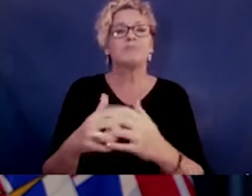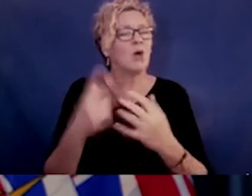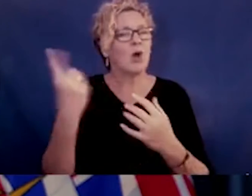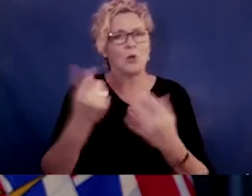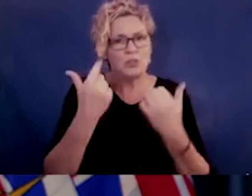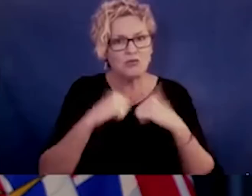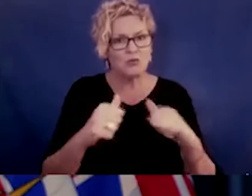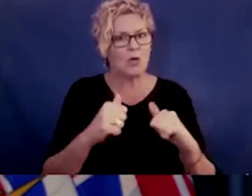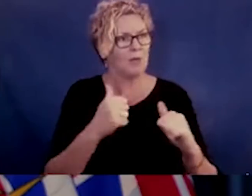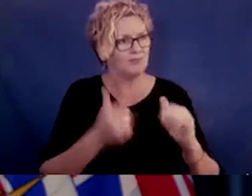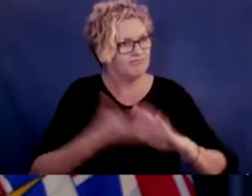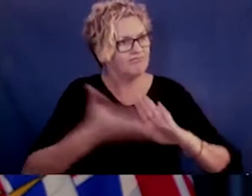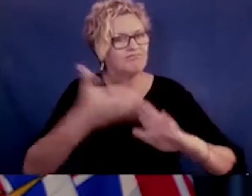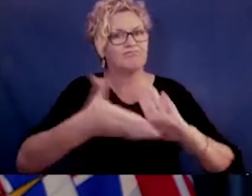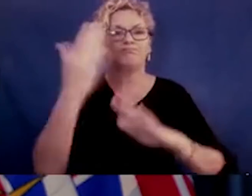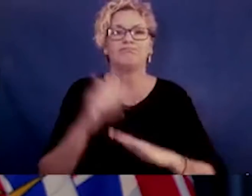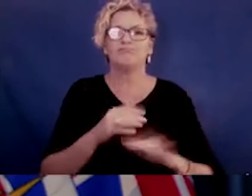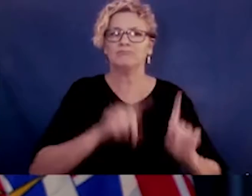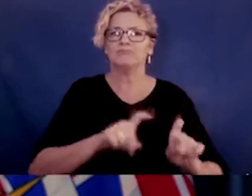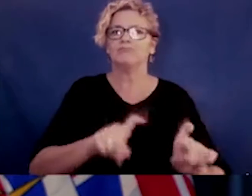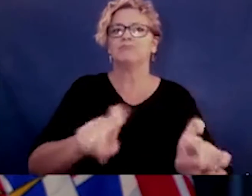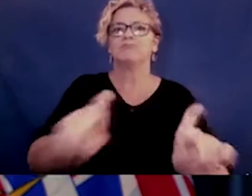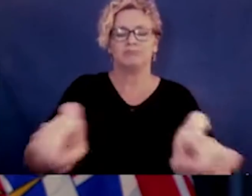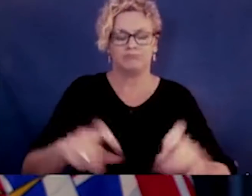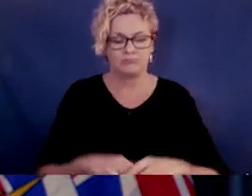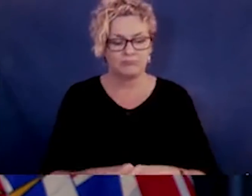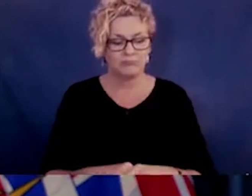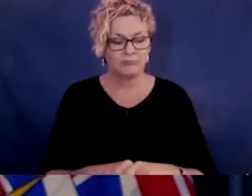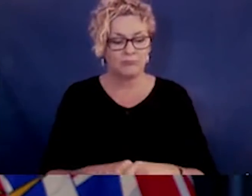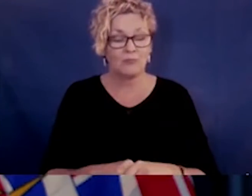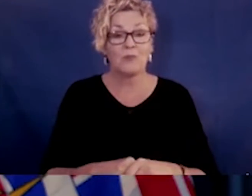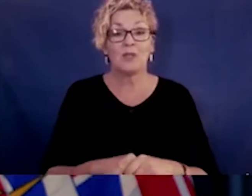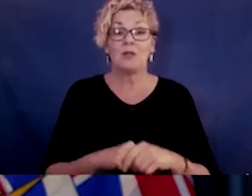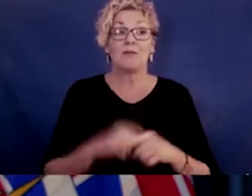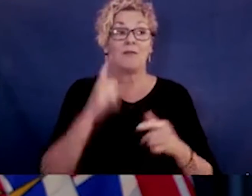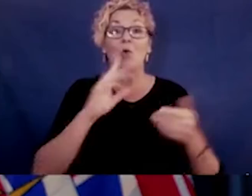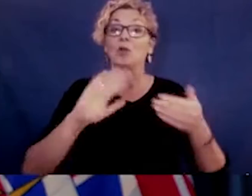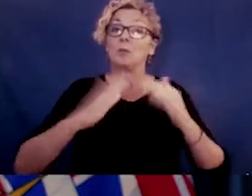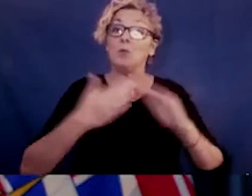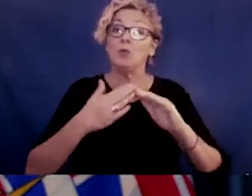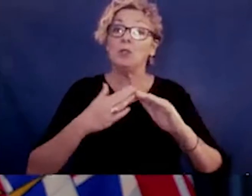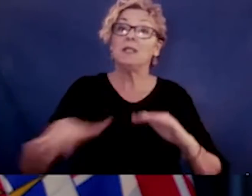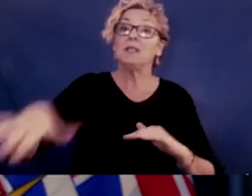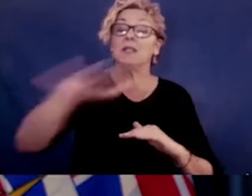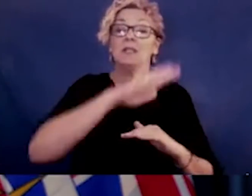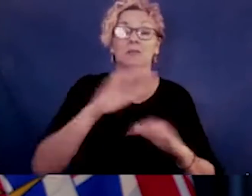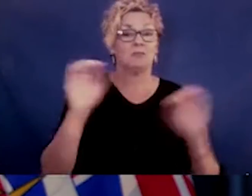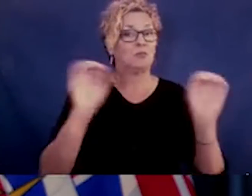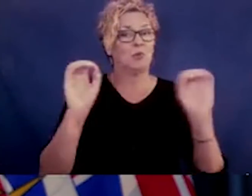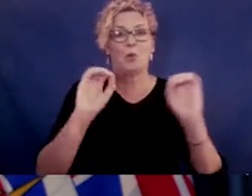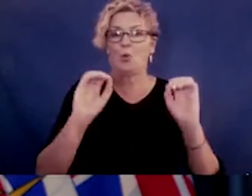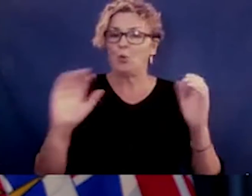facilities have needed to close or to shut down for periods of time. We know that physical activity is important